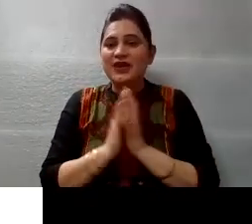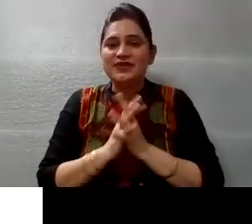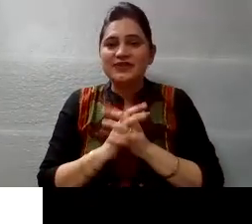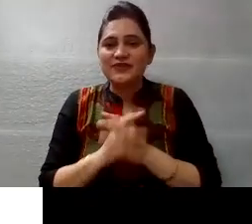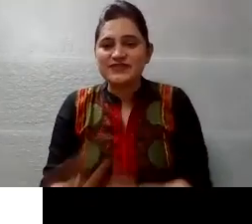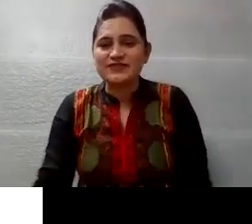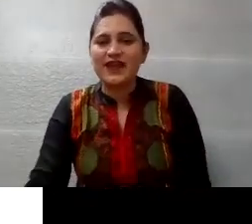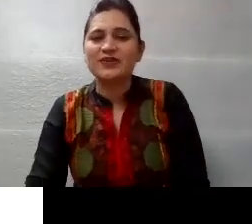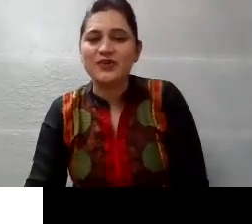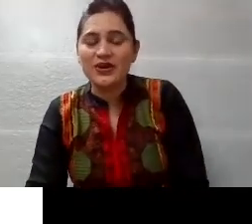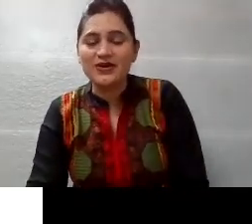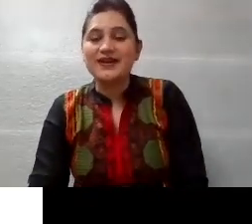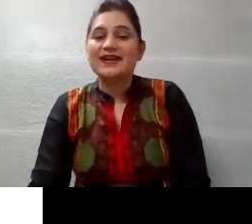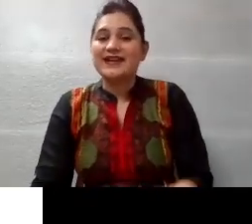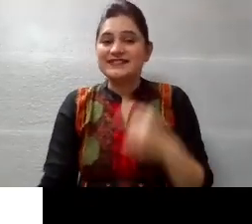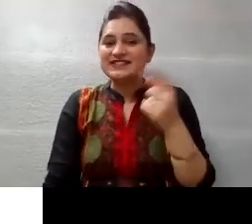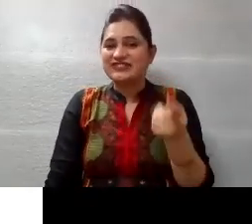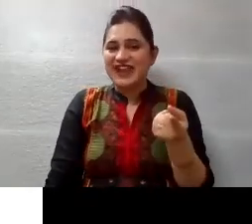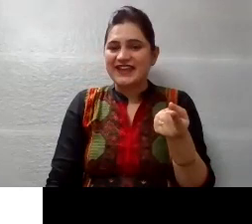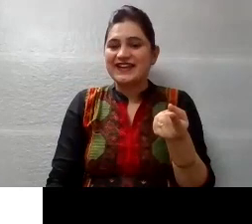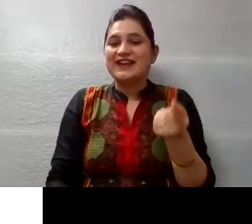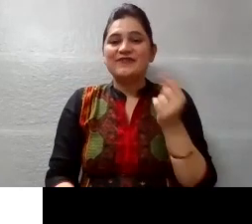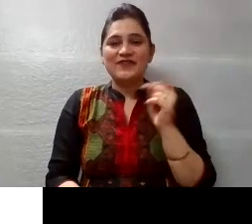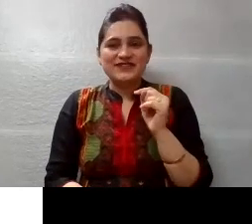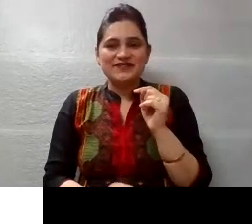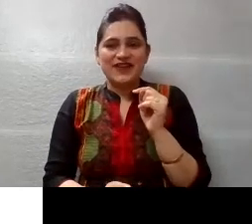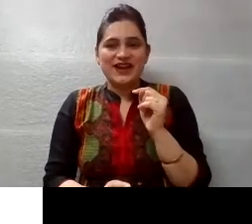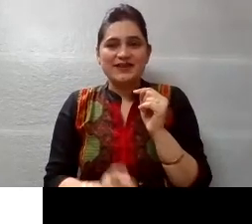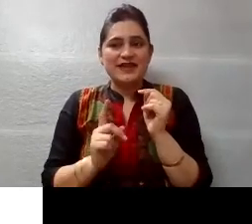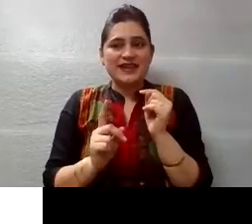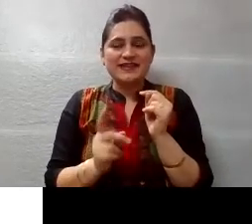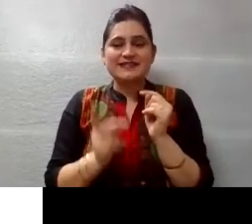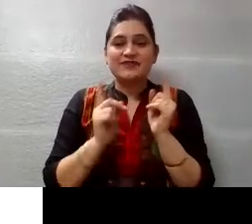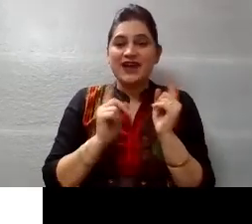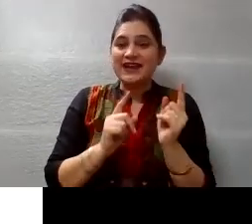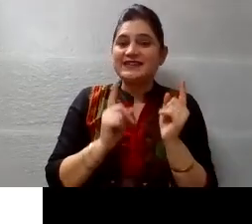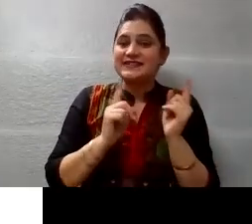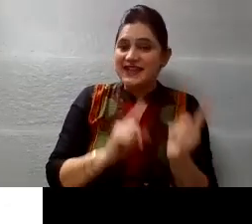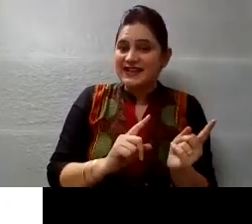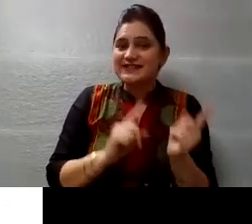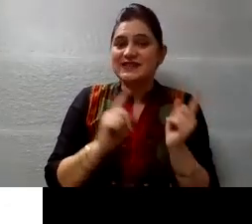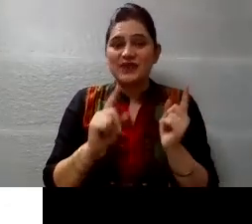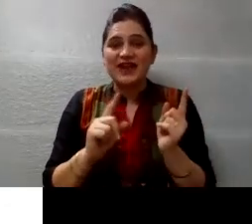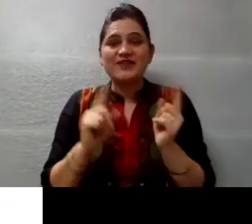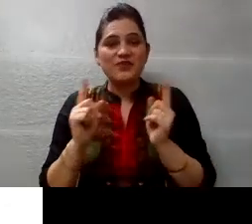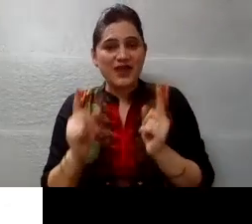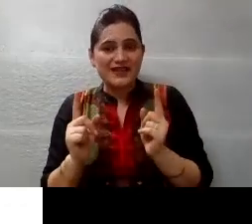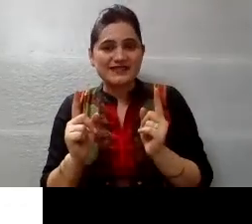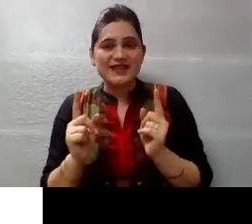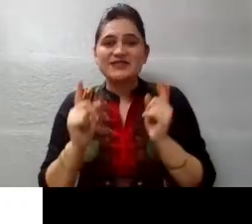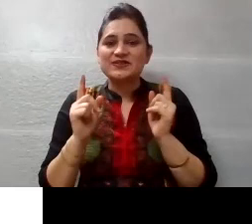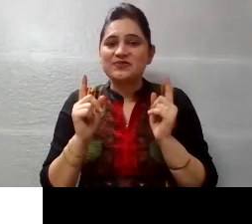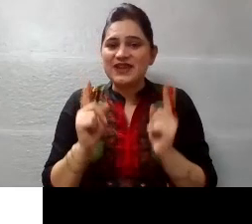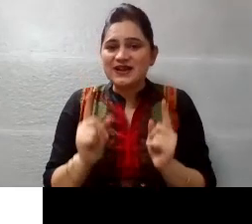where will the 51 go? Let us check. 51 makes five tens, one